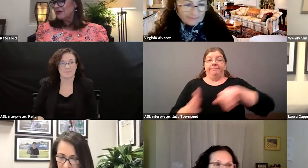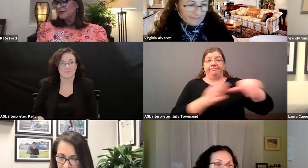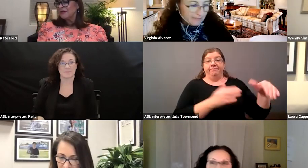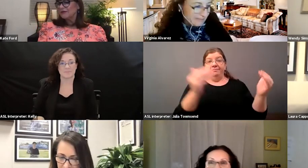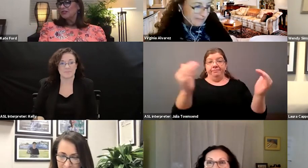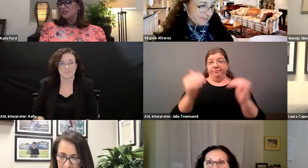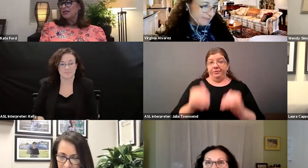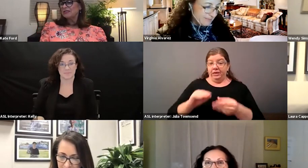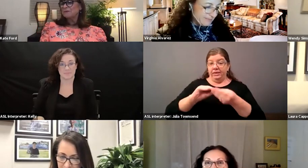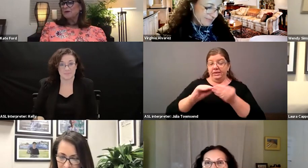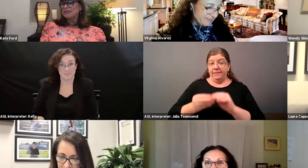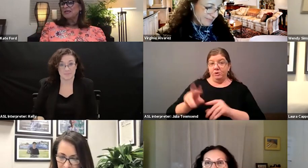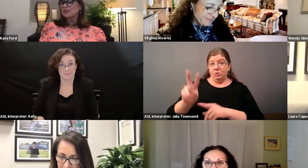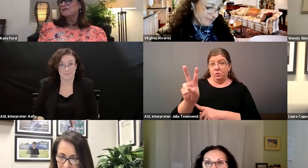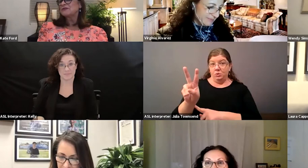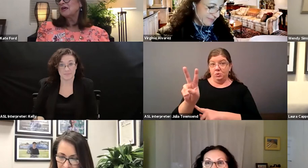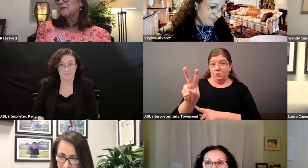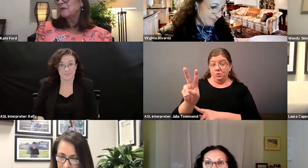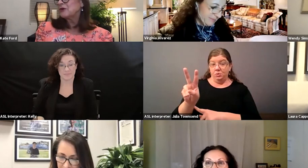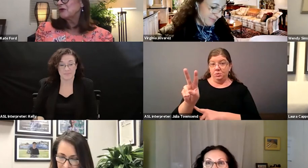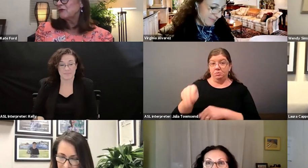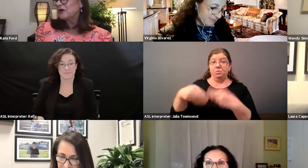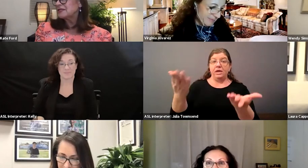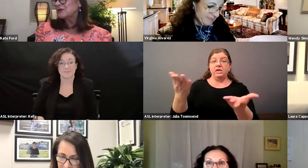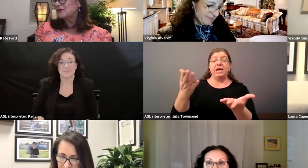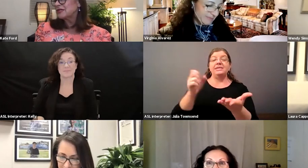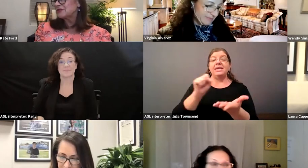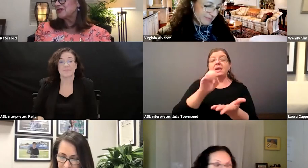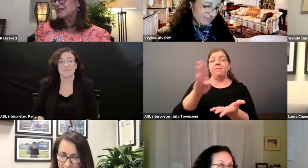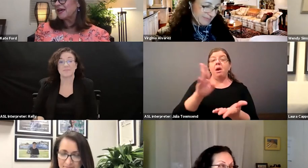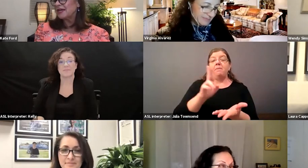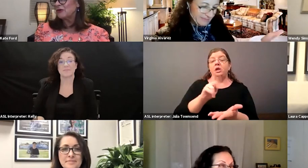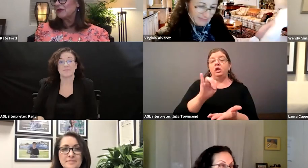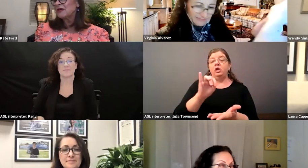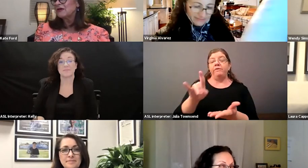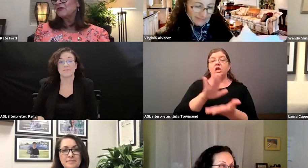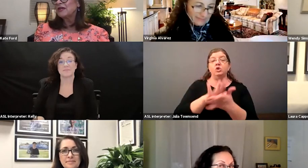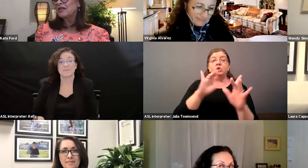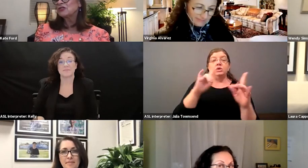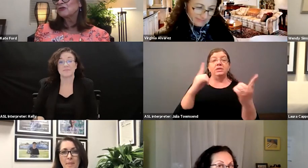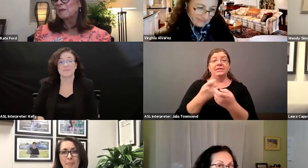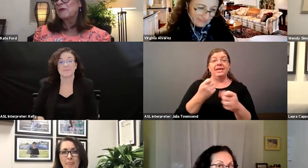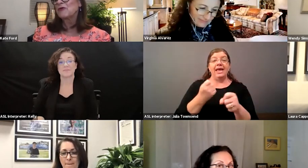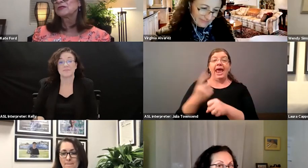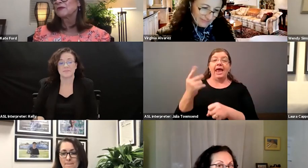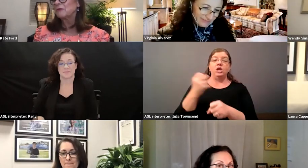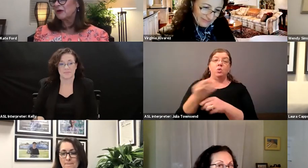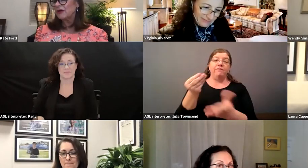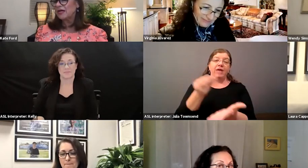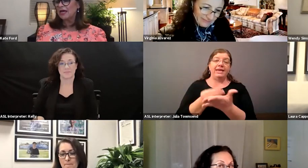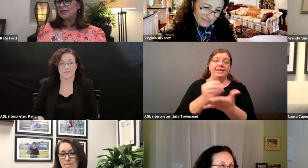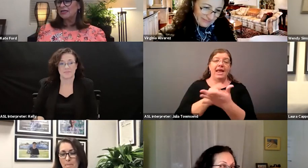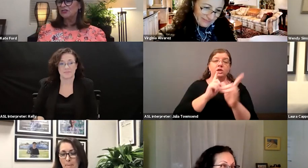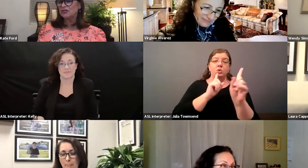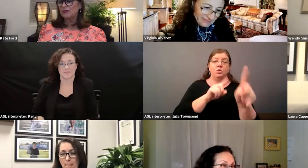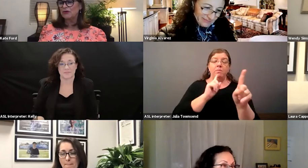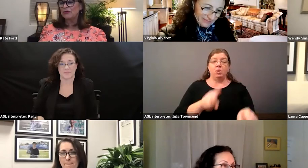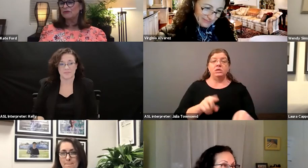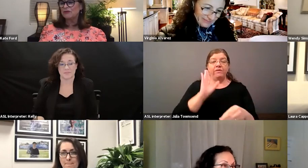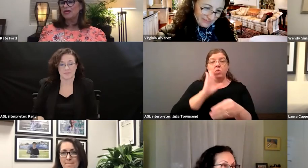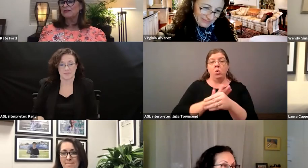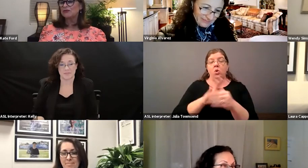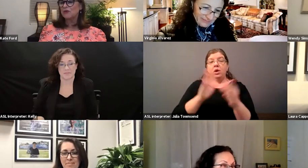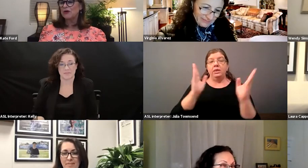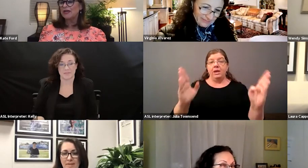two which is presentation of santa barbara unified school district's annual financial reports for the period ending june